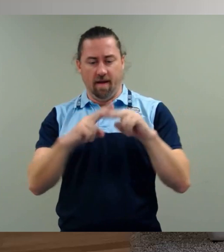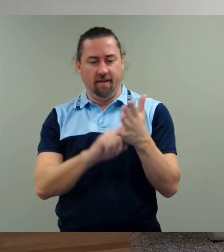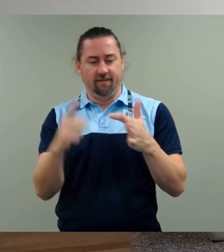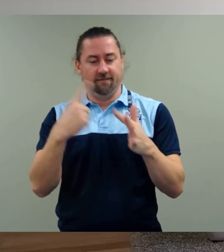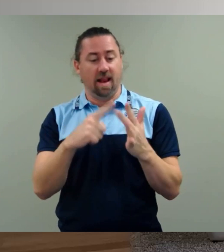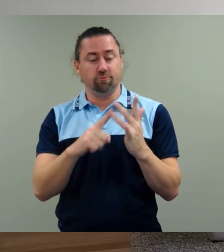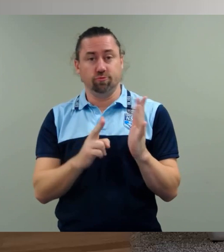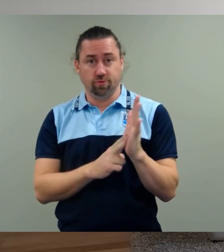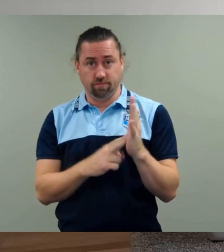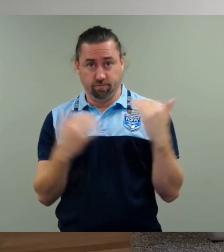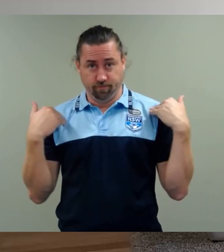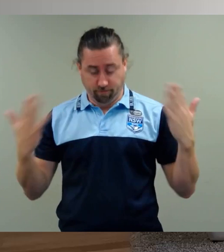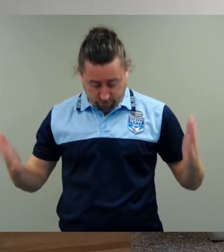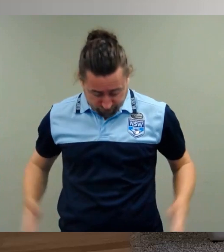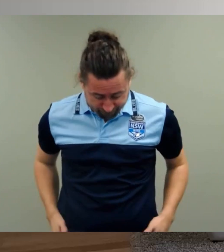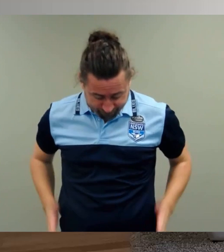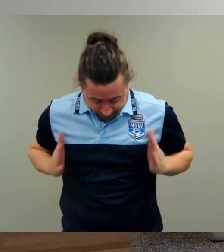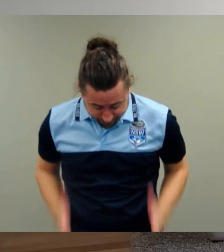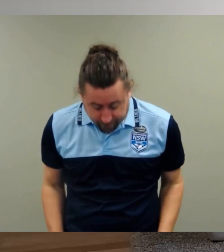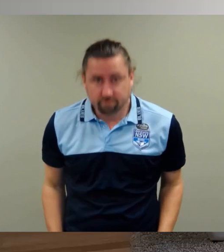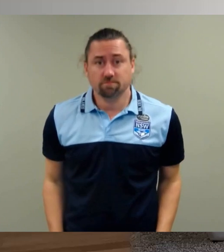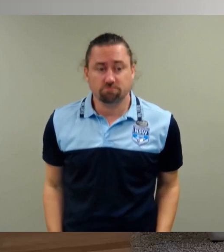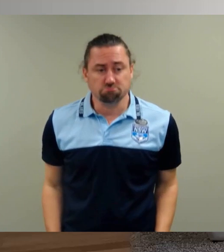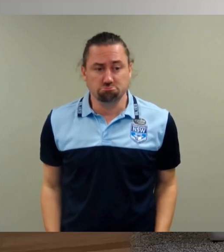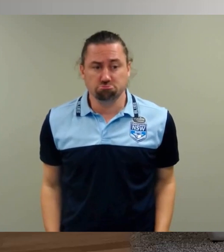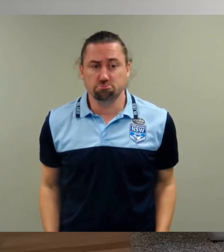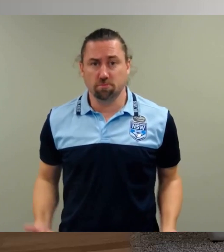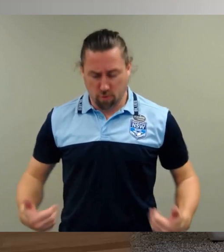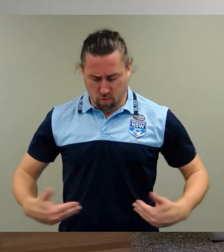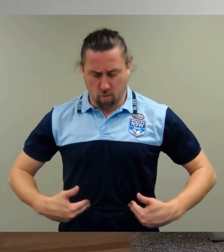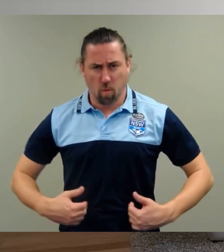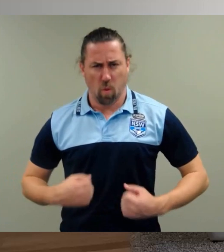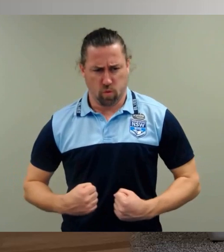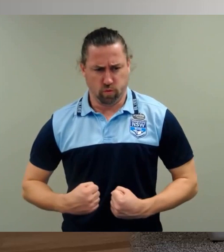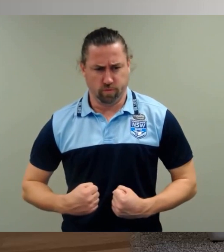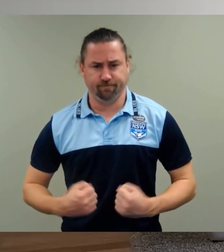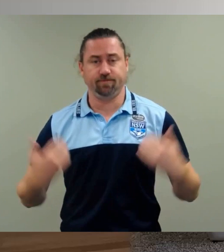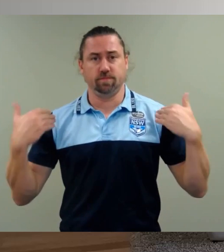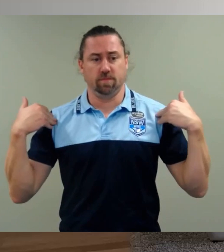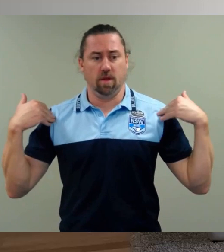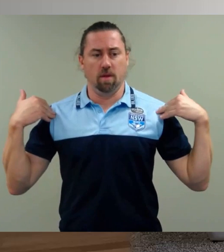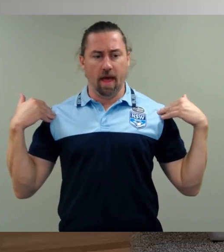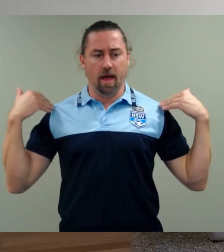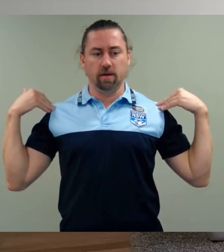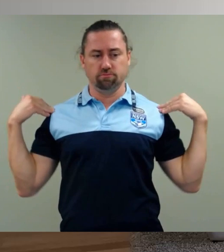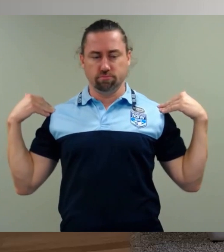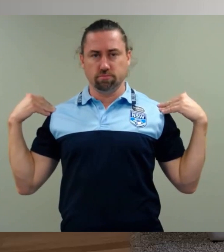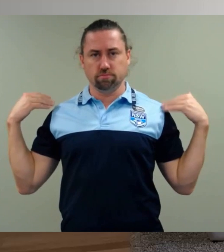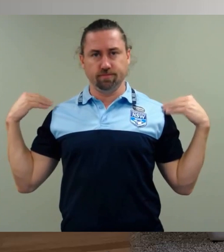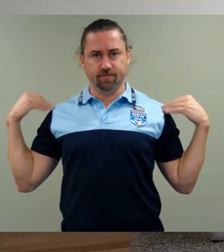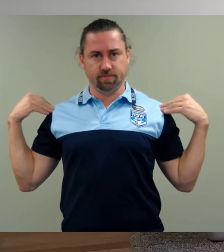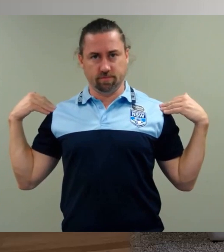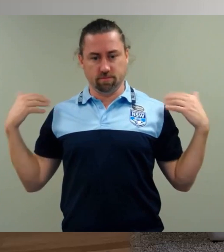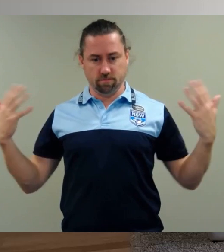flexion. Standing with your legs hip width apart, knees slightly bent and core tight. Roll your shoulders back and